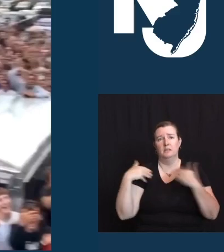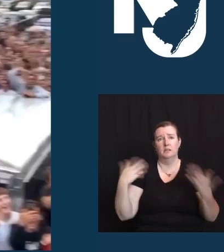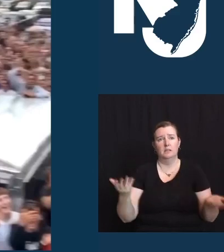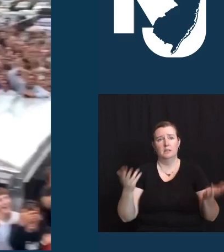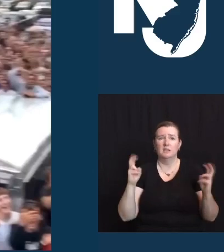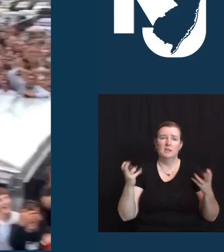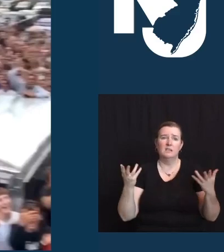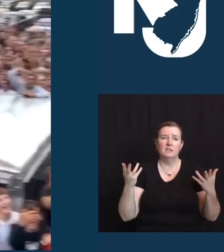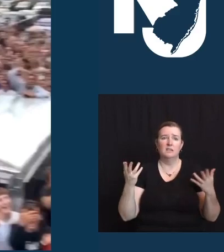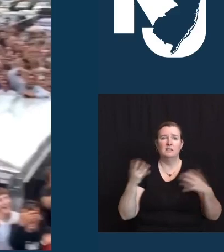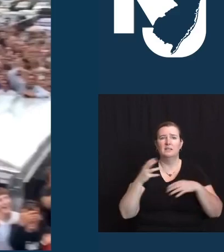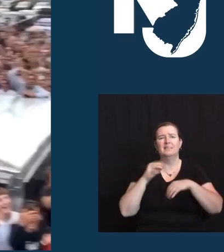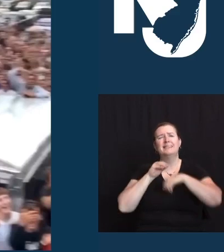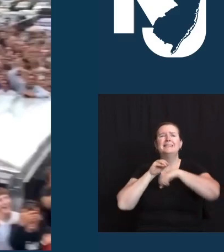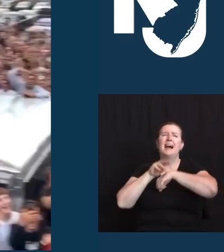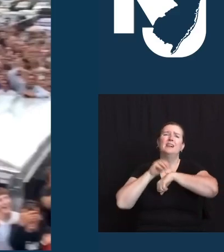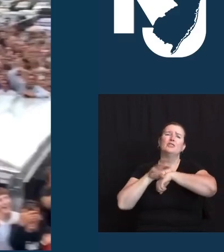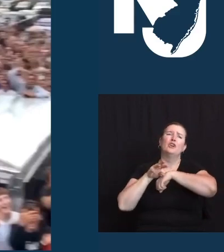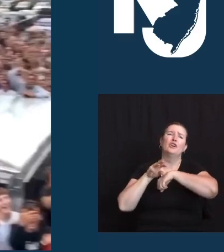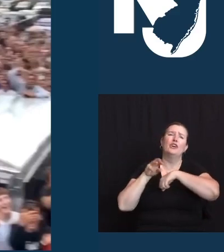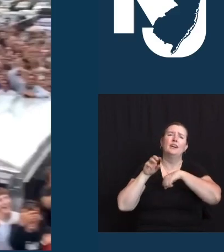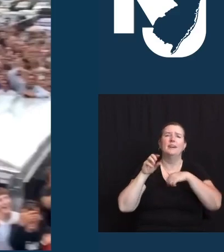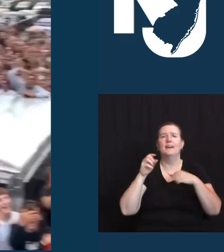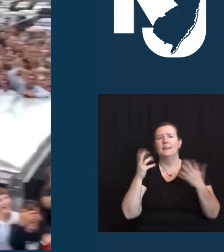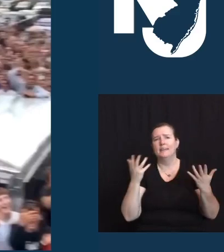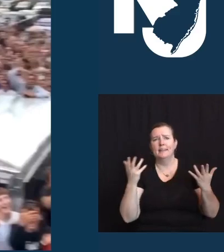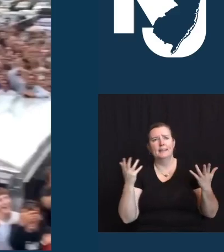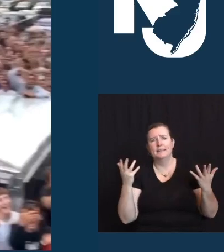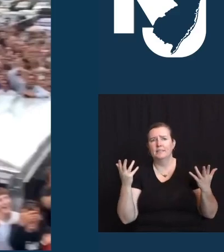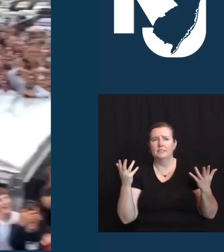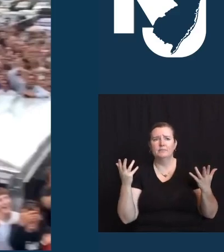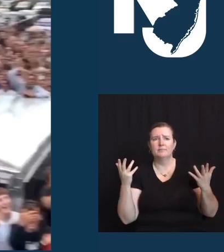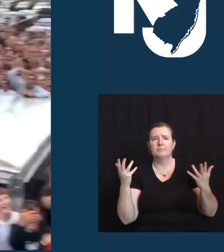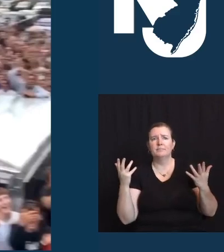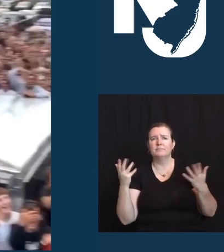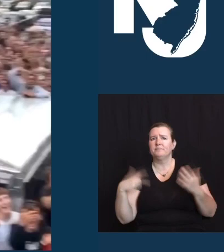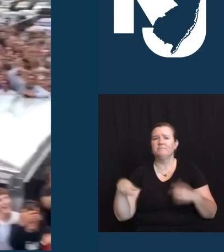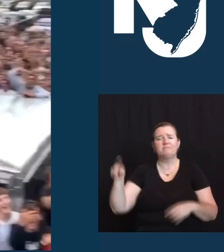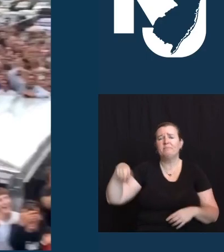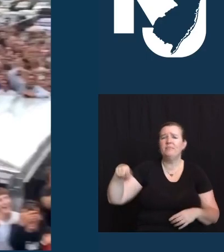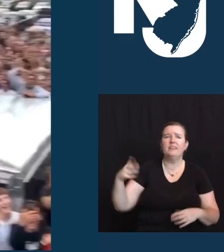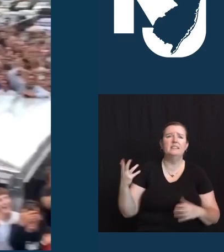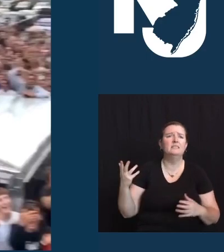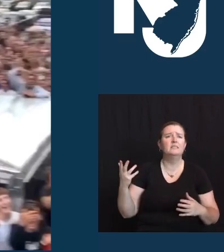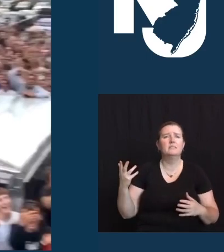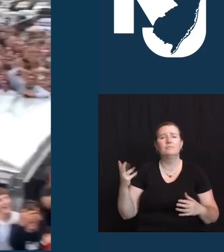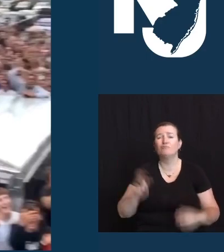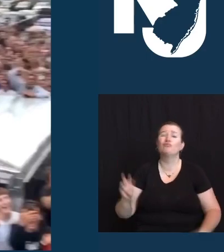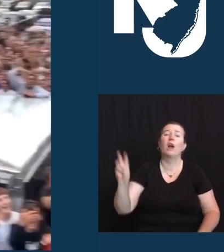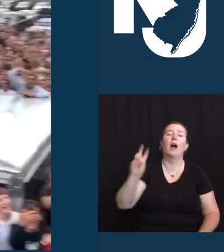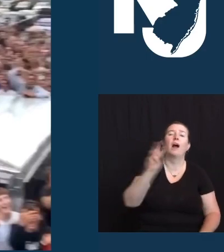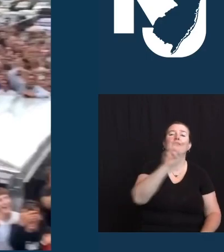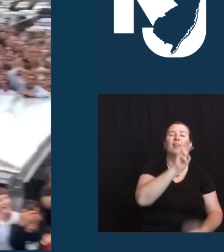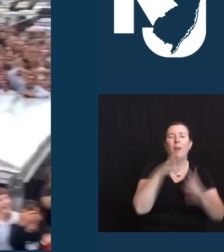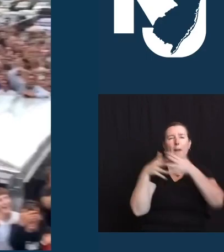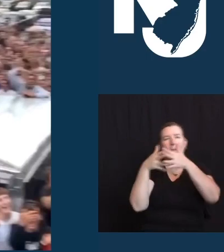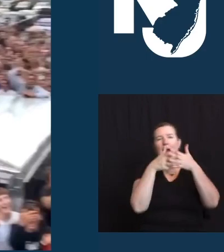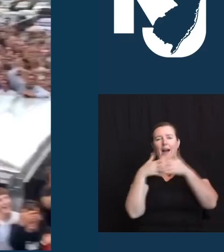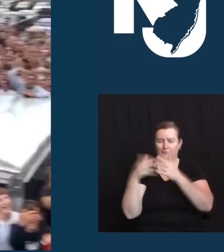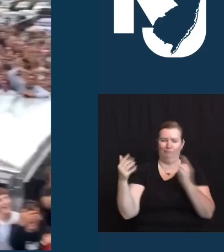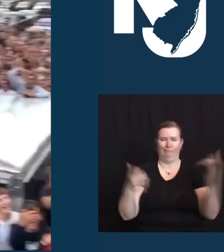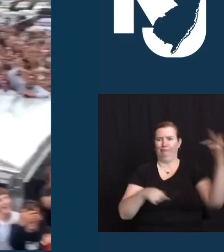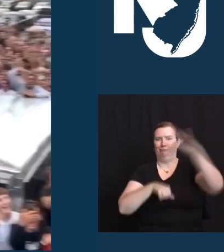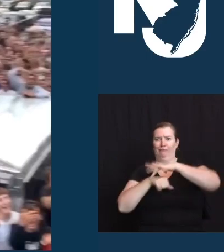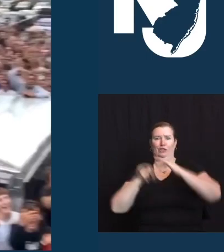to task. And New Jersey was just the latest stop on their tour of willful negligence for public health in a